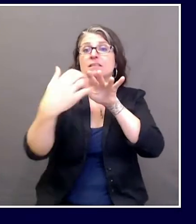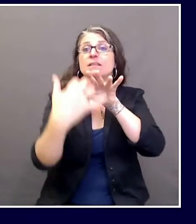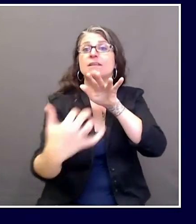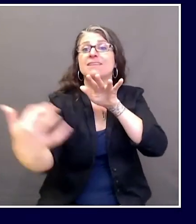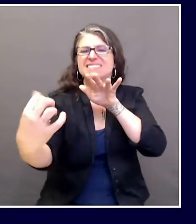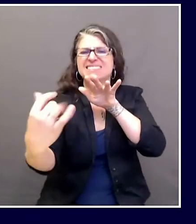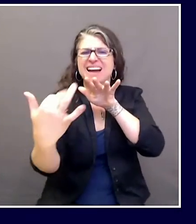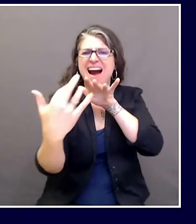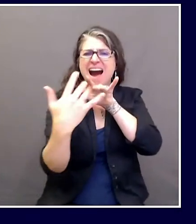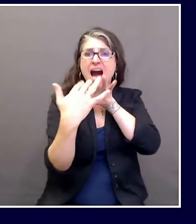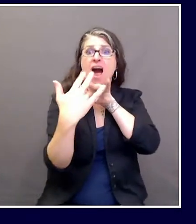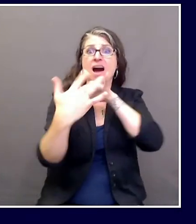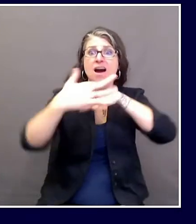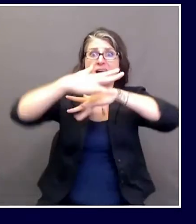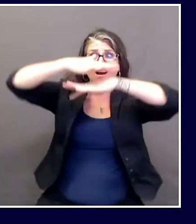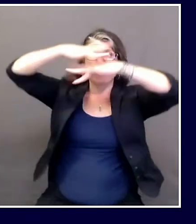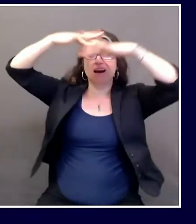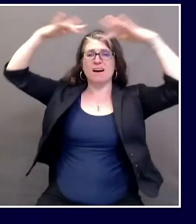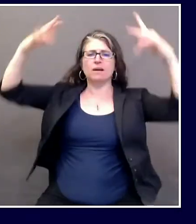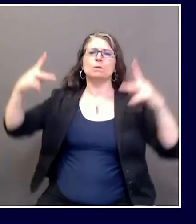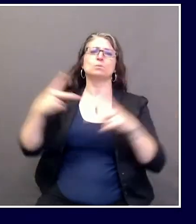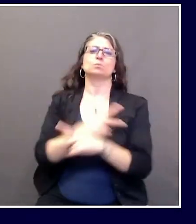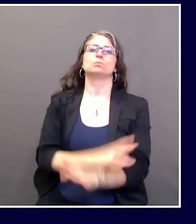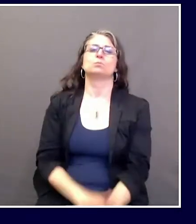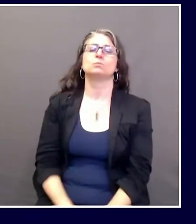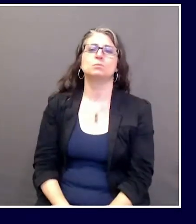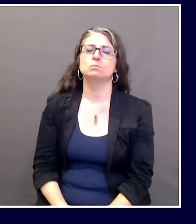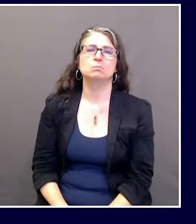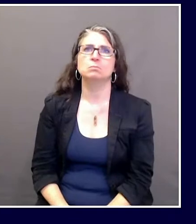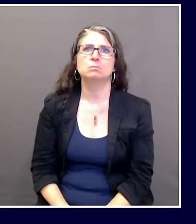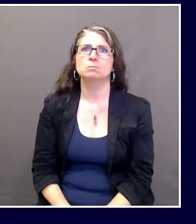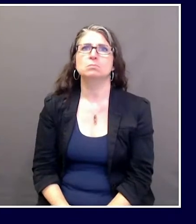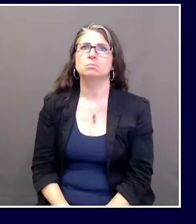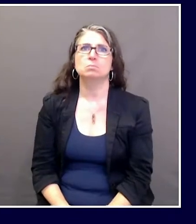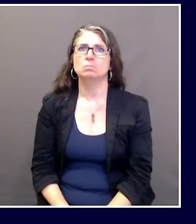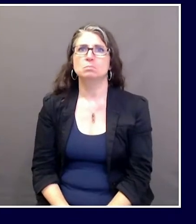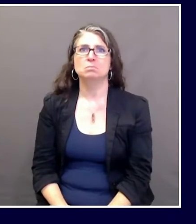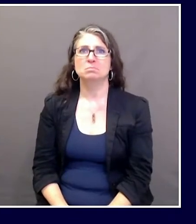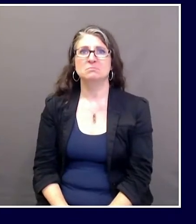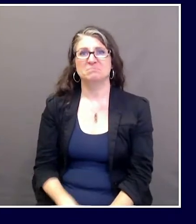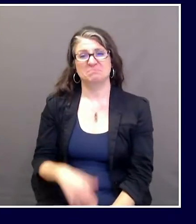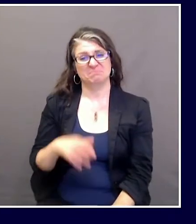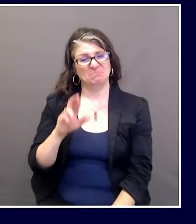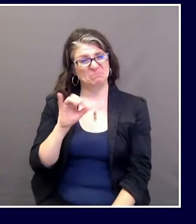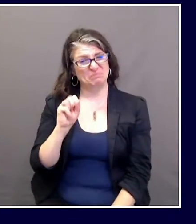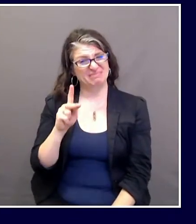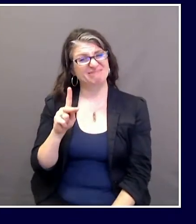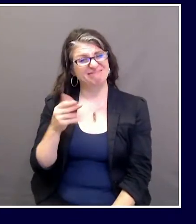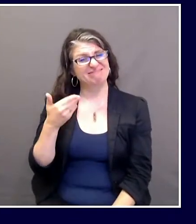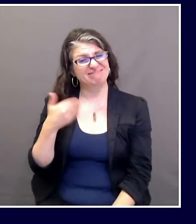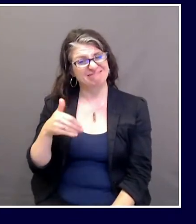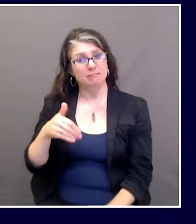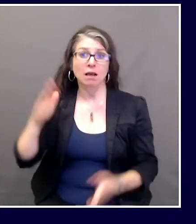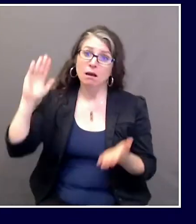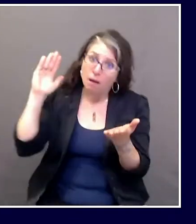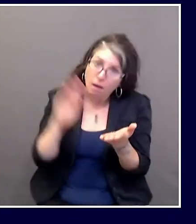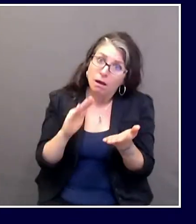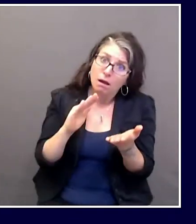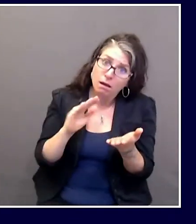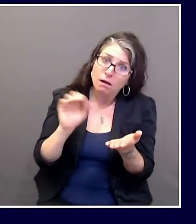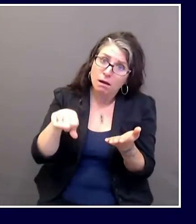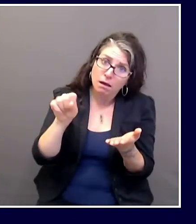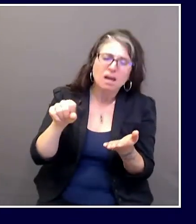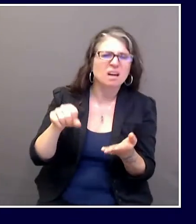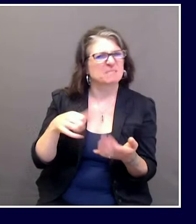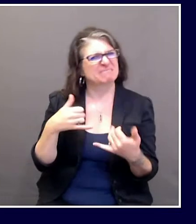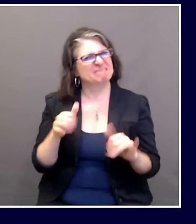ago when no one was vaccinated, but it's not a zero risk endeavor. That being said, I think there are some